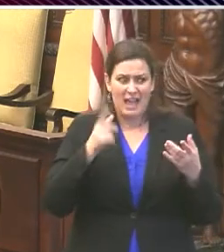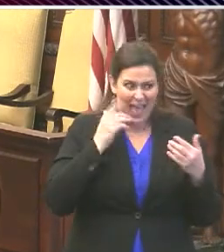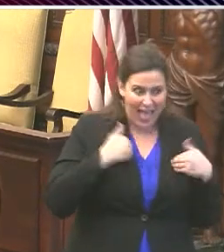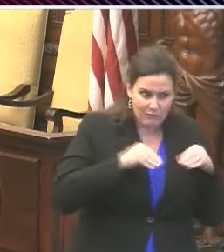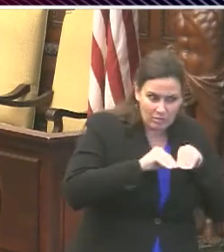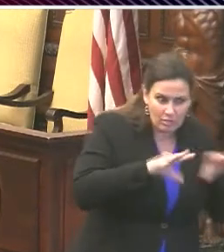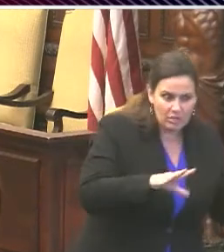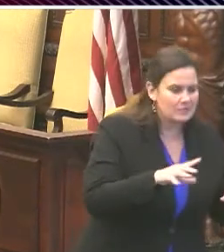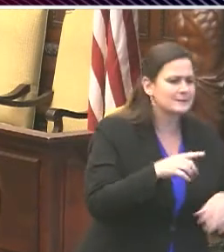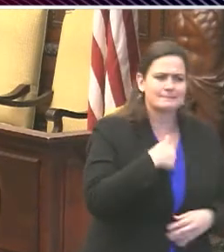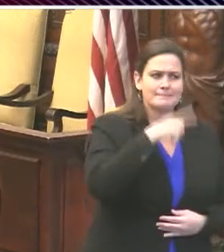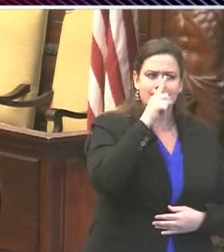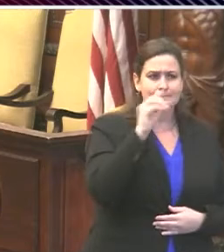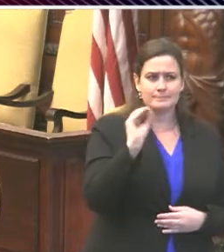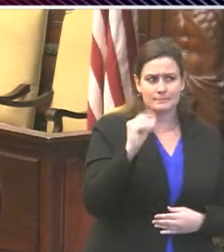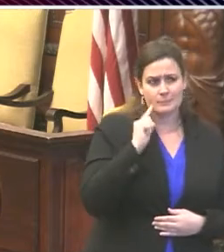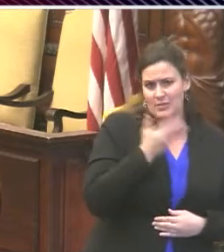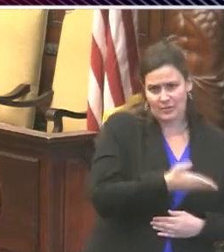sites.